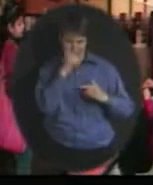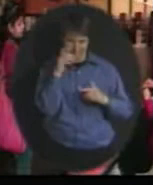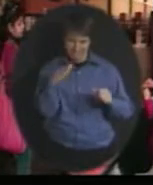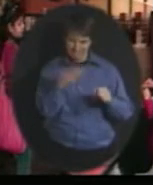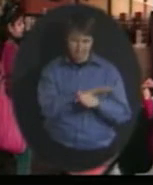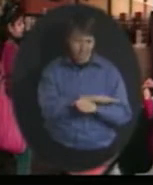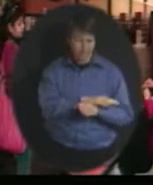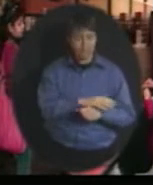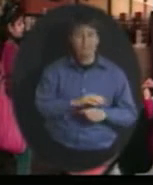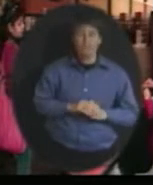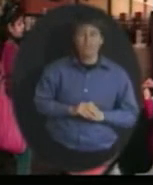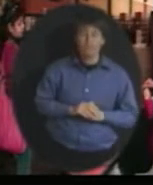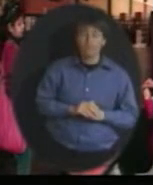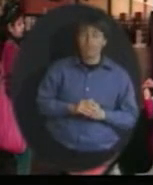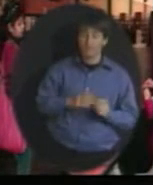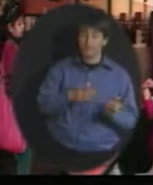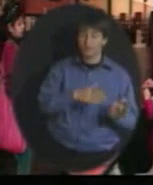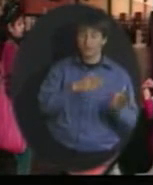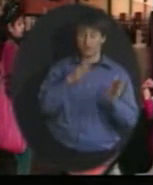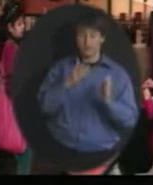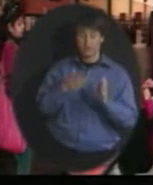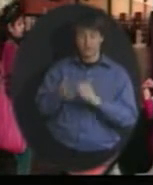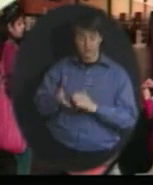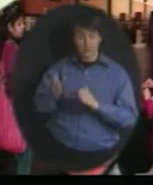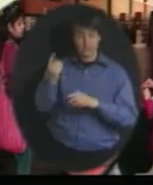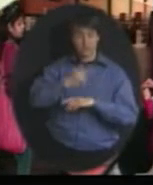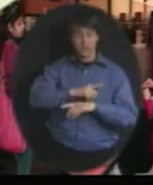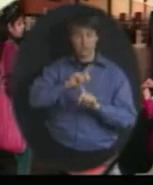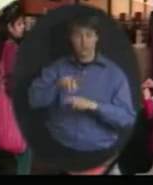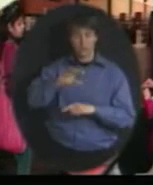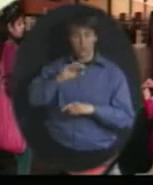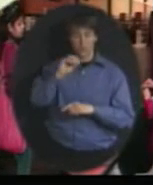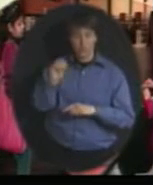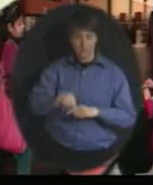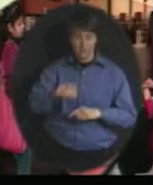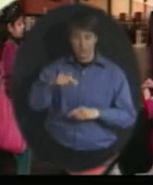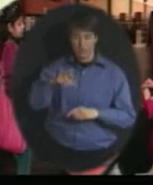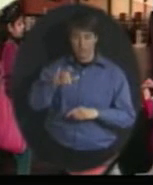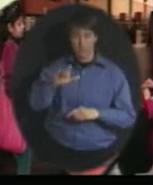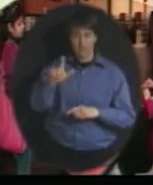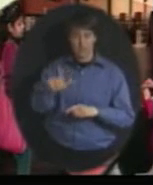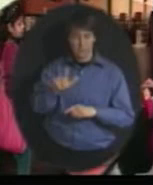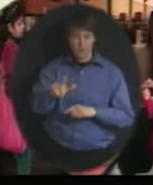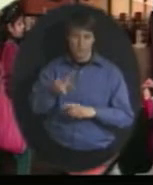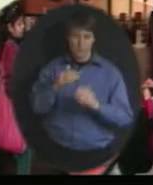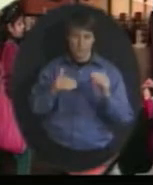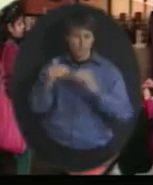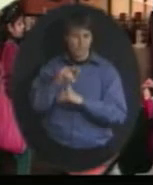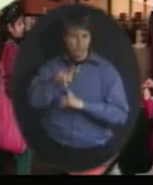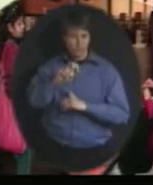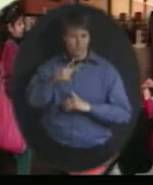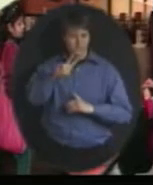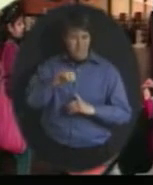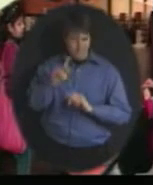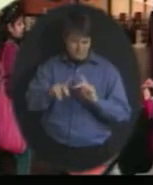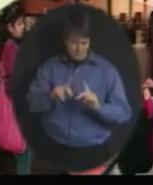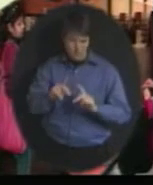day, she went to Olathe Public Library, and we had over 270 that visited that day with